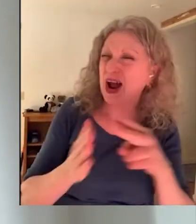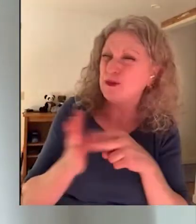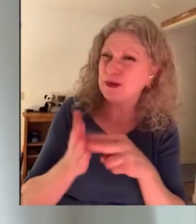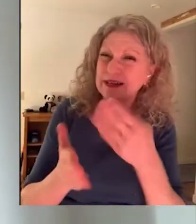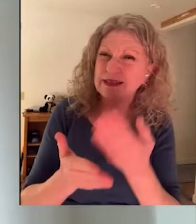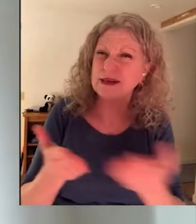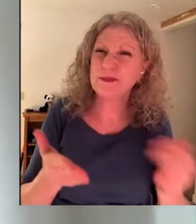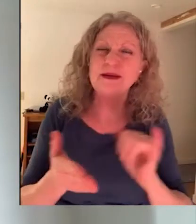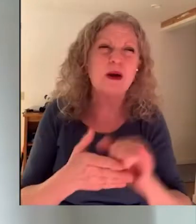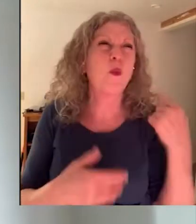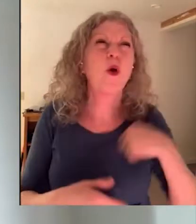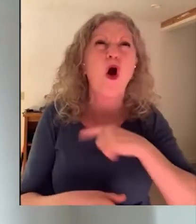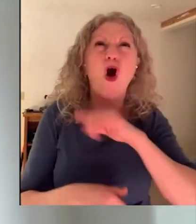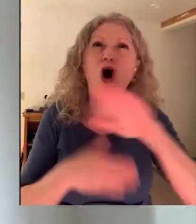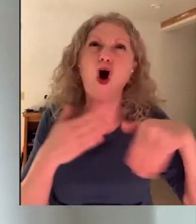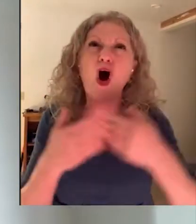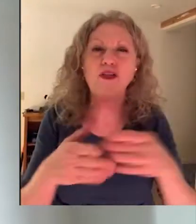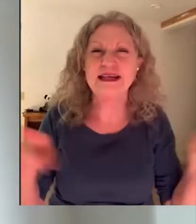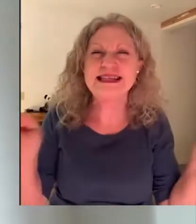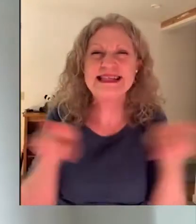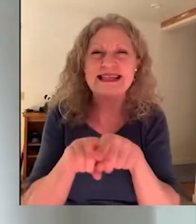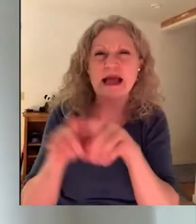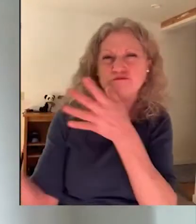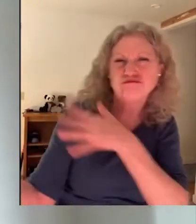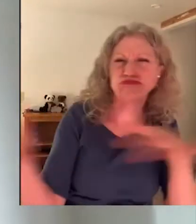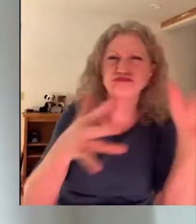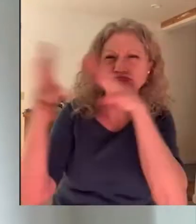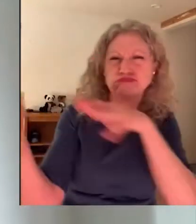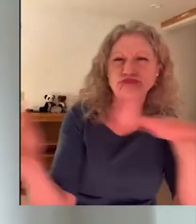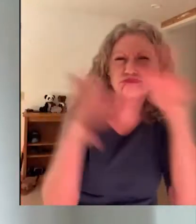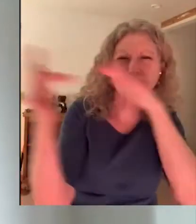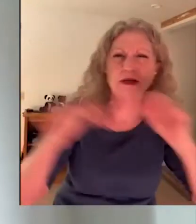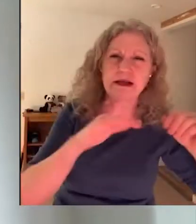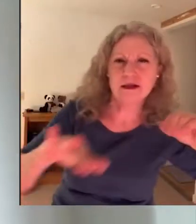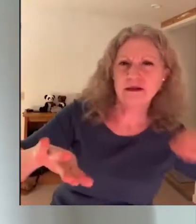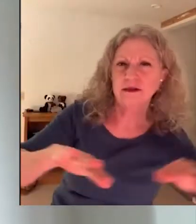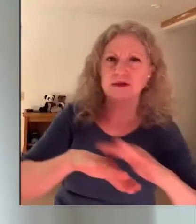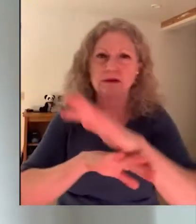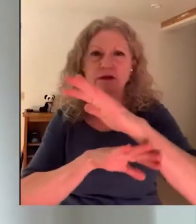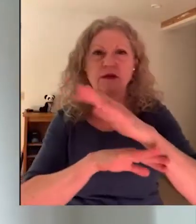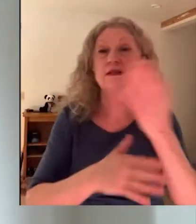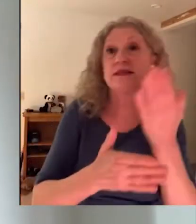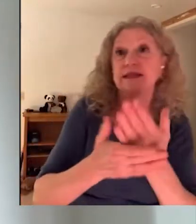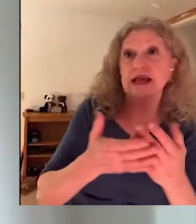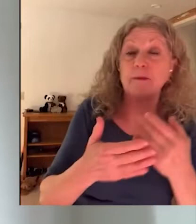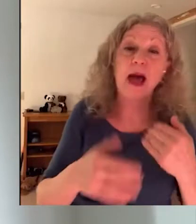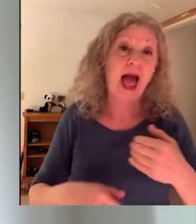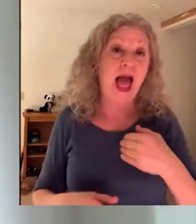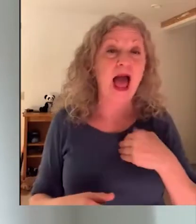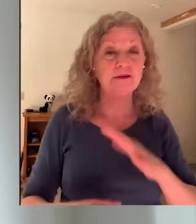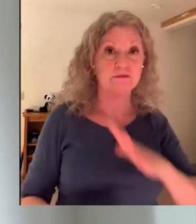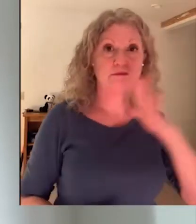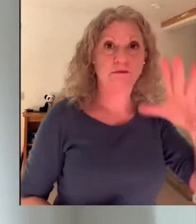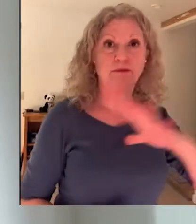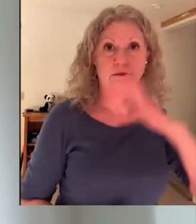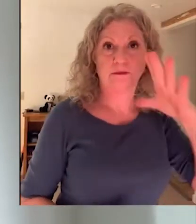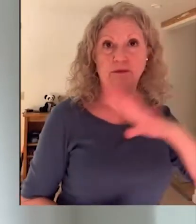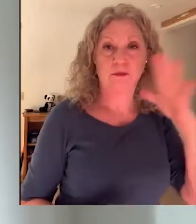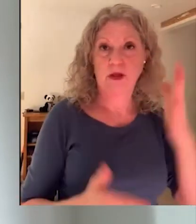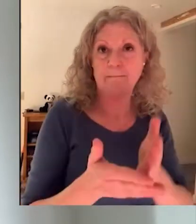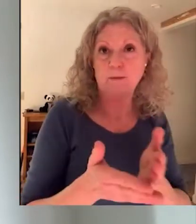storm in the ocean, but some of us are weathering the storm in yachts, others in run-of-the-mill